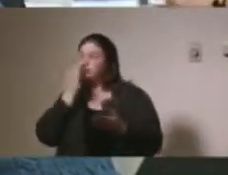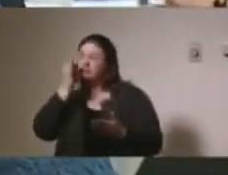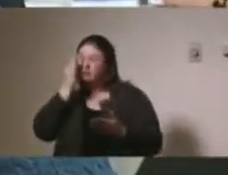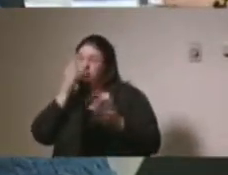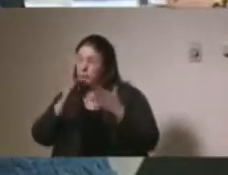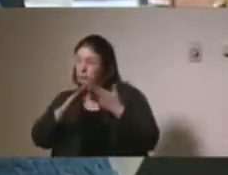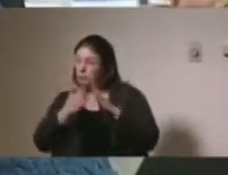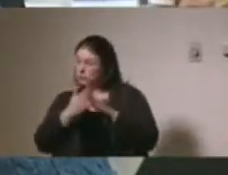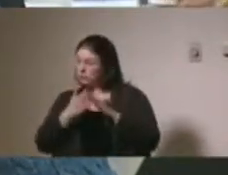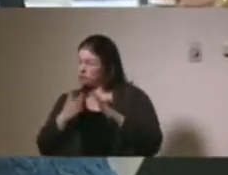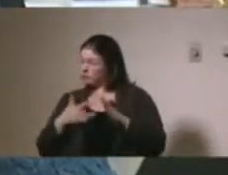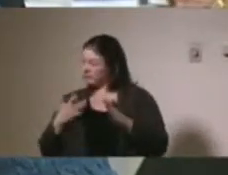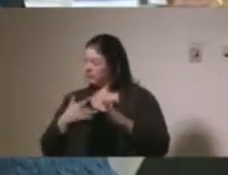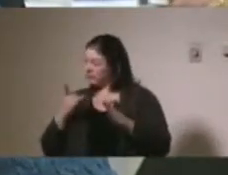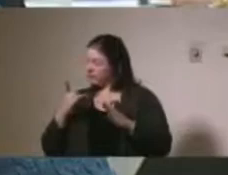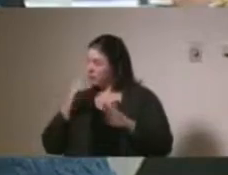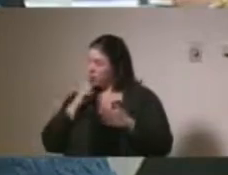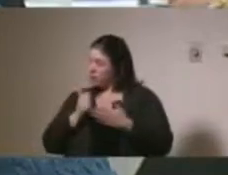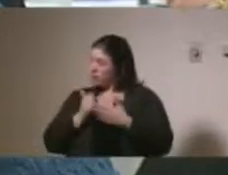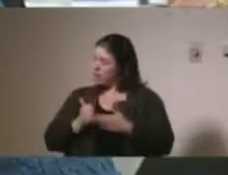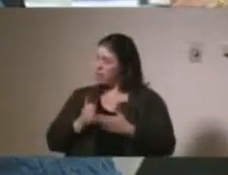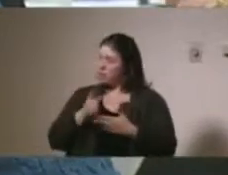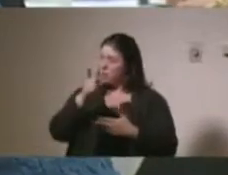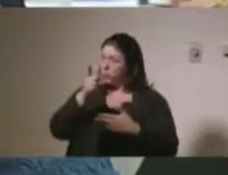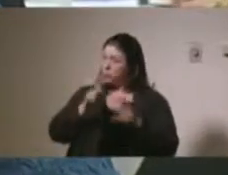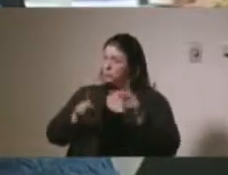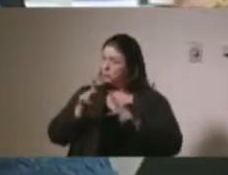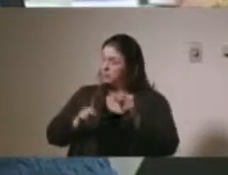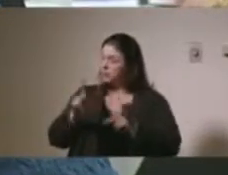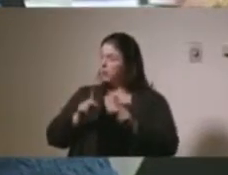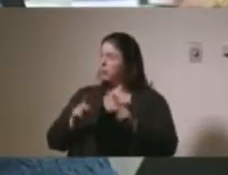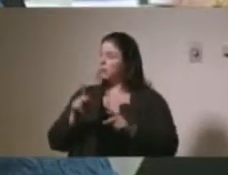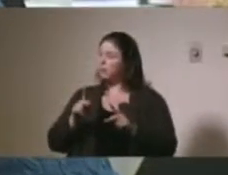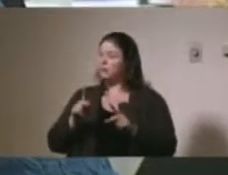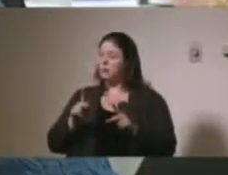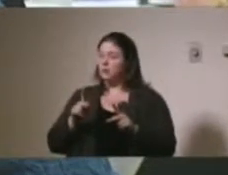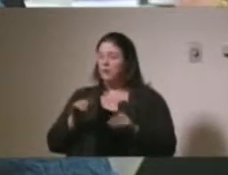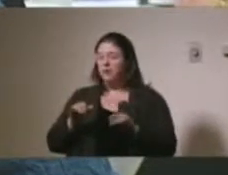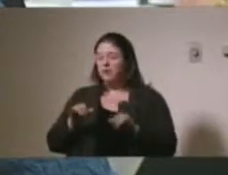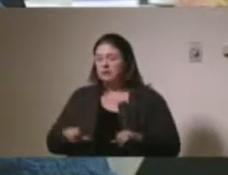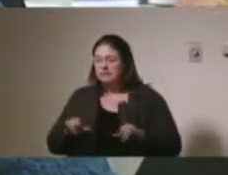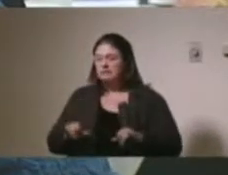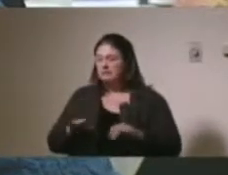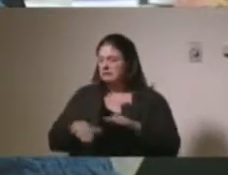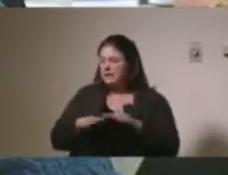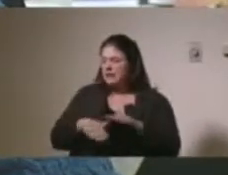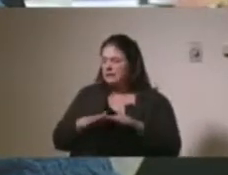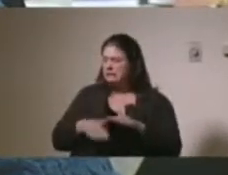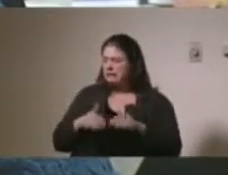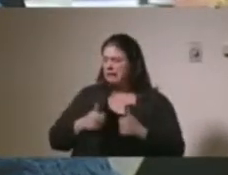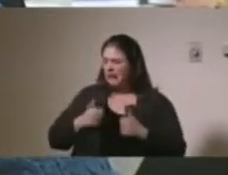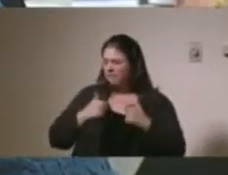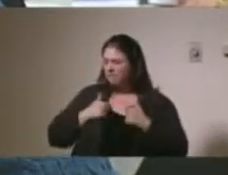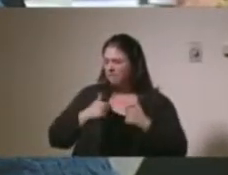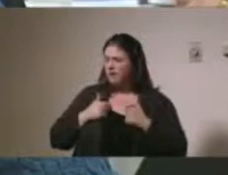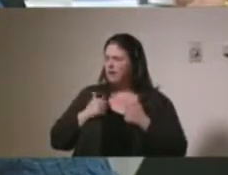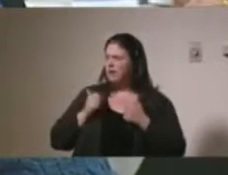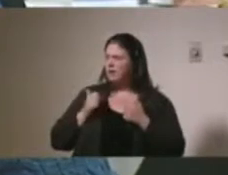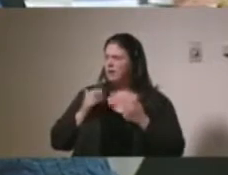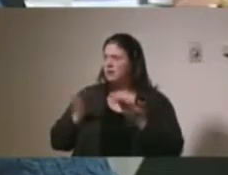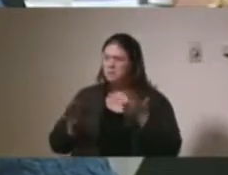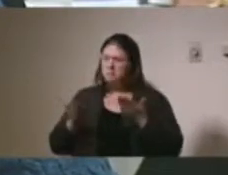a role in helping those communities move from the subsistence kind of level they're at now to perhaps achieving